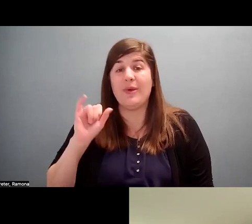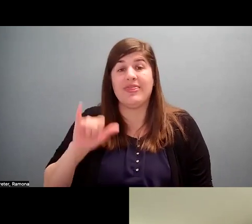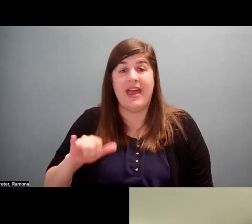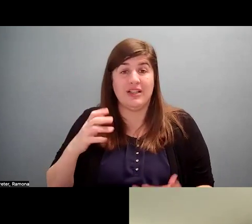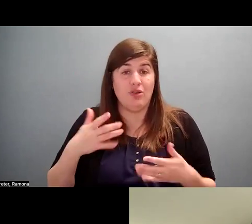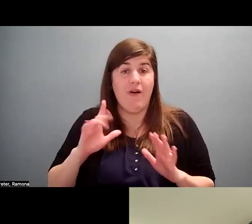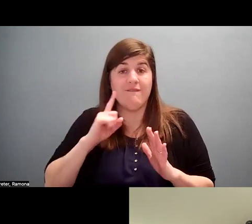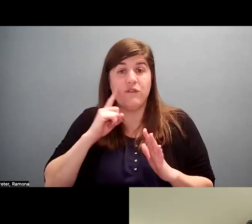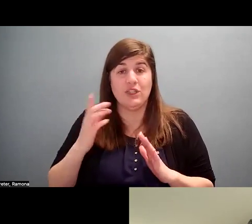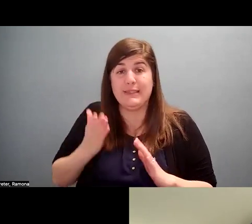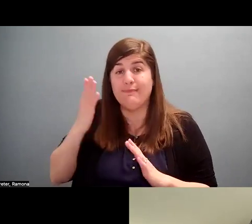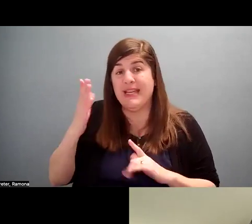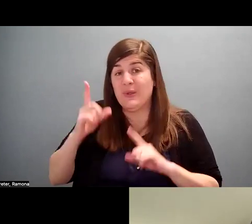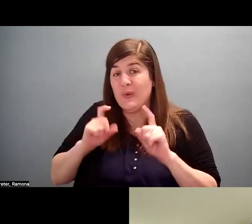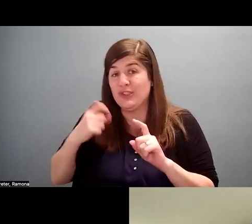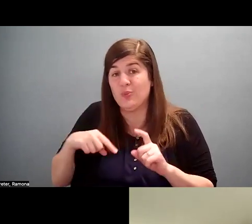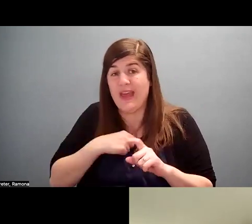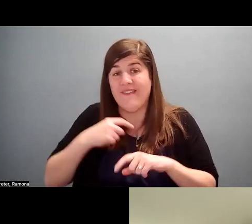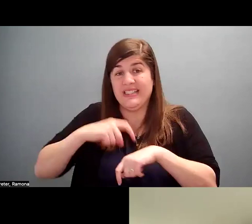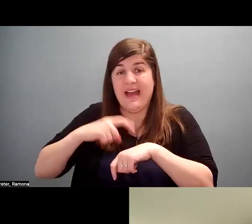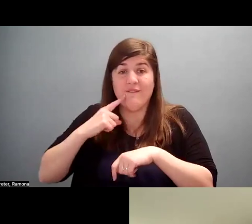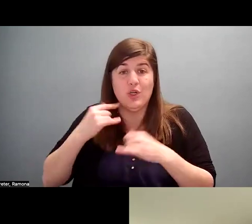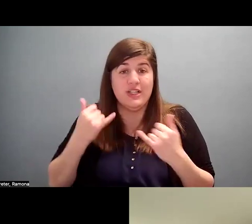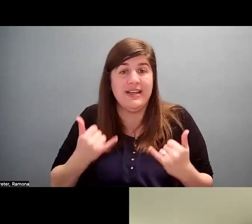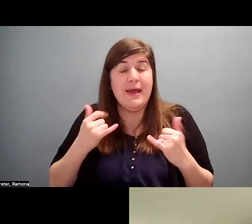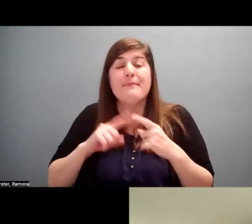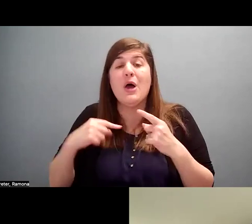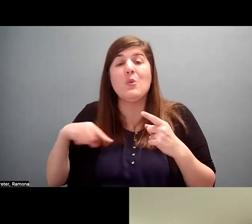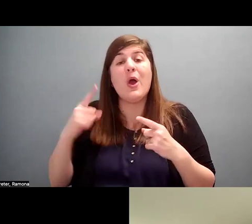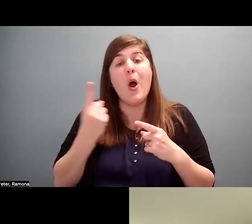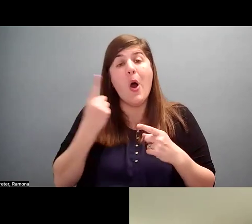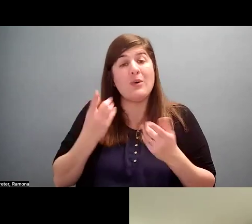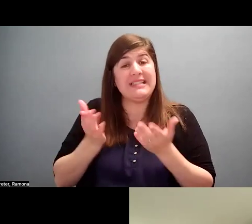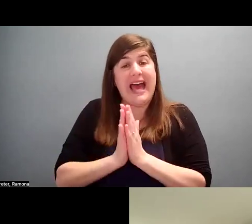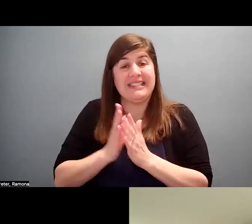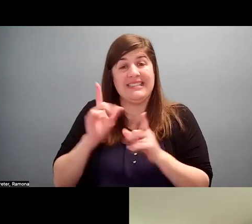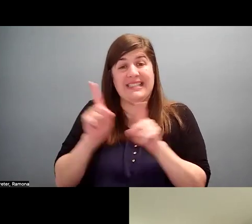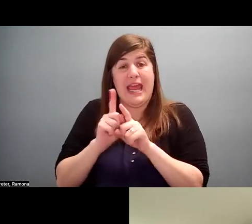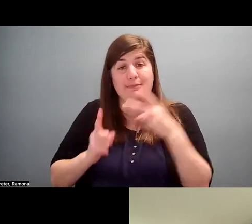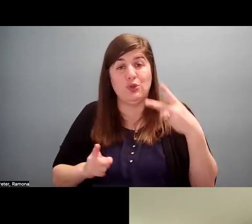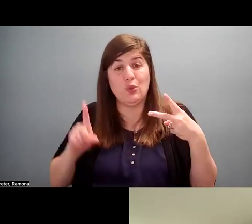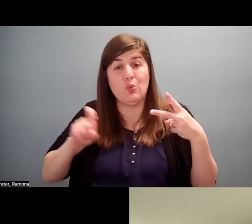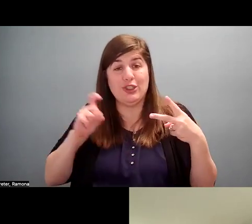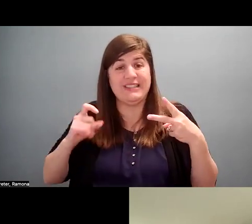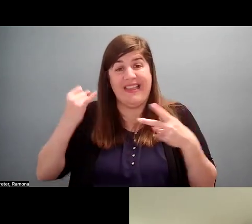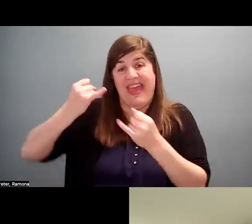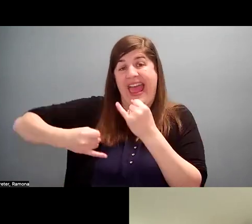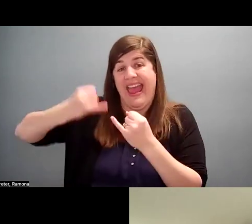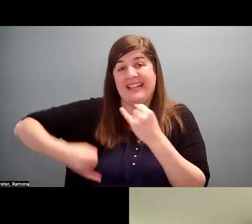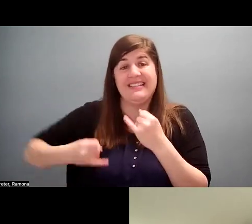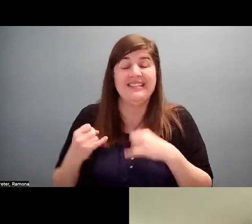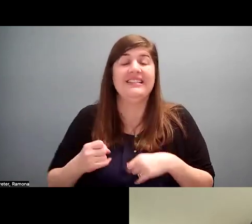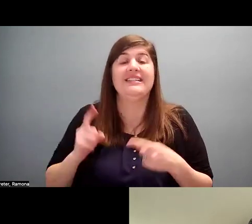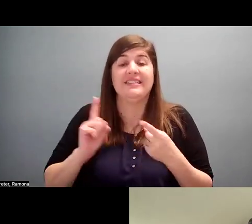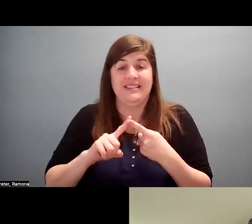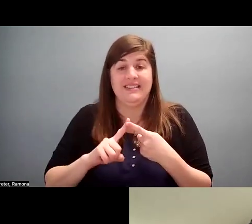the submitted questions we have time for. But we always ask everybody the same two questions at the end of every one of these sessions.